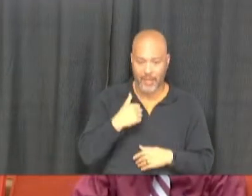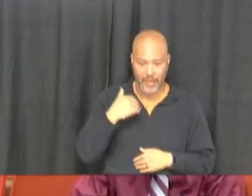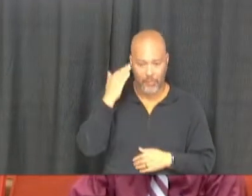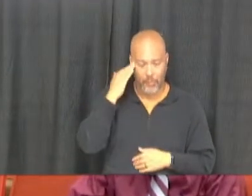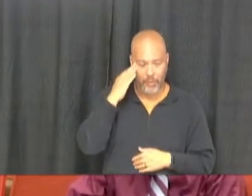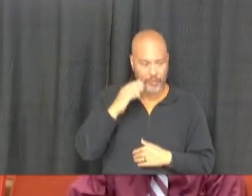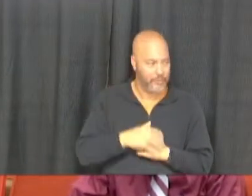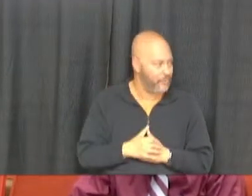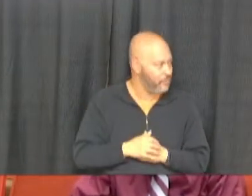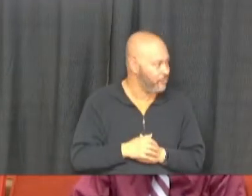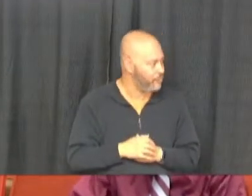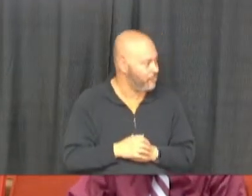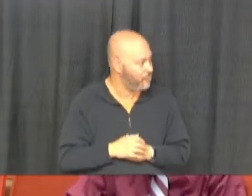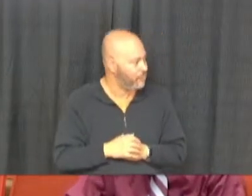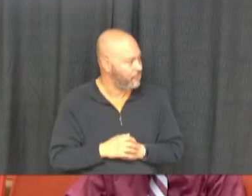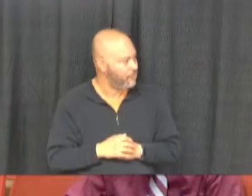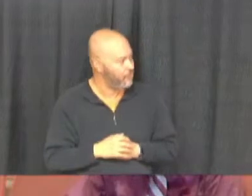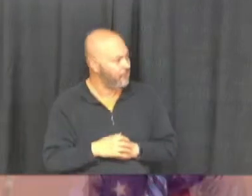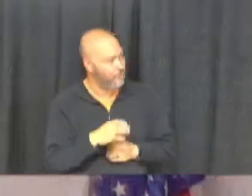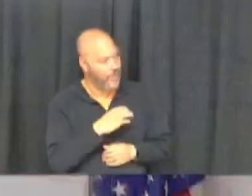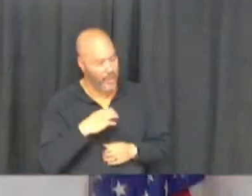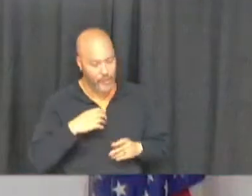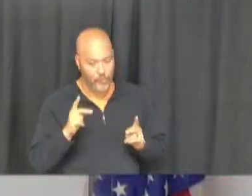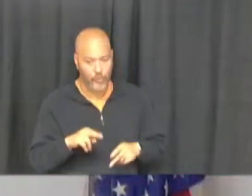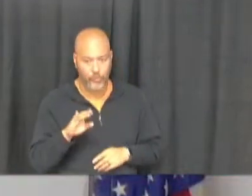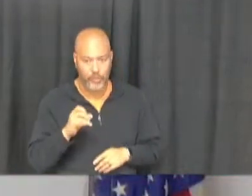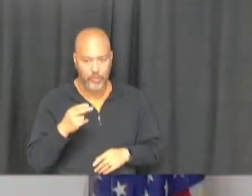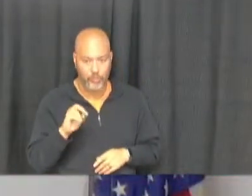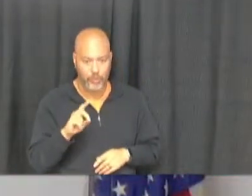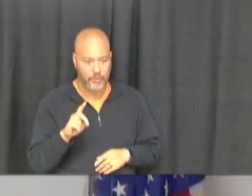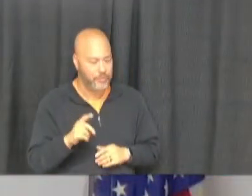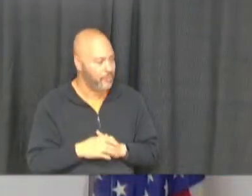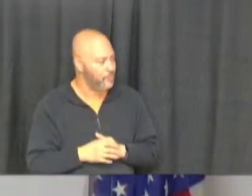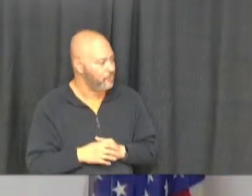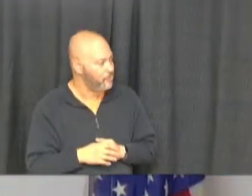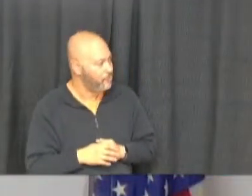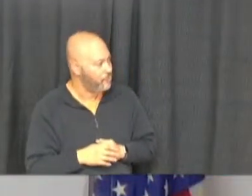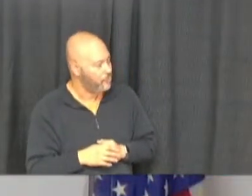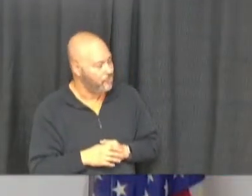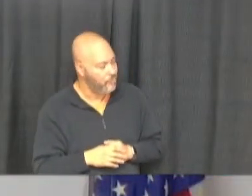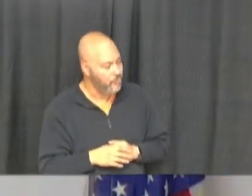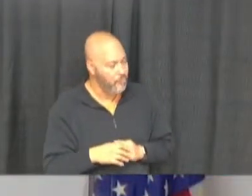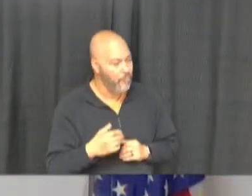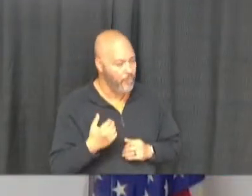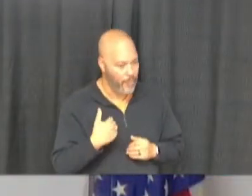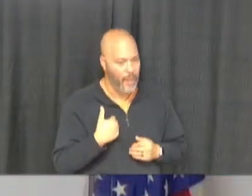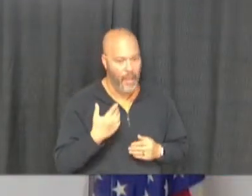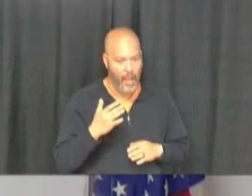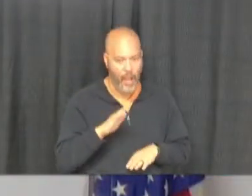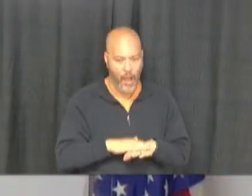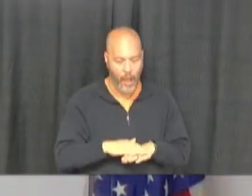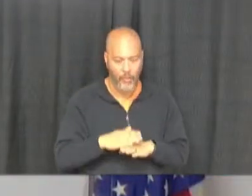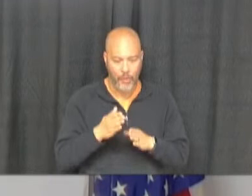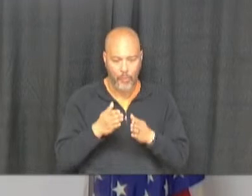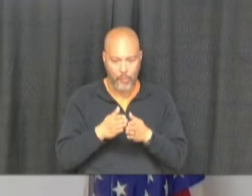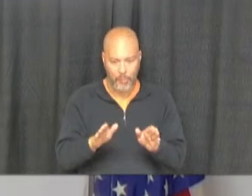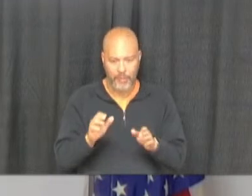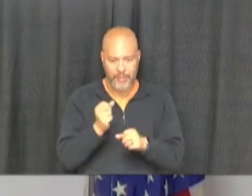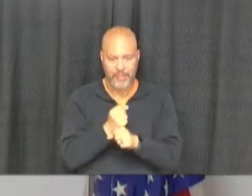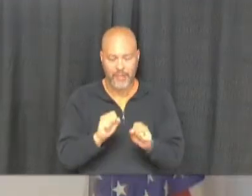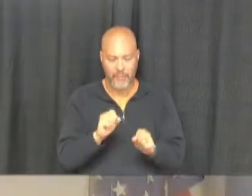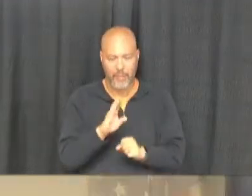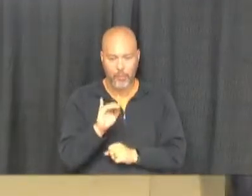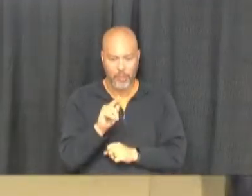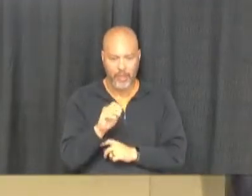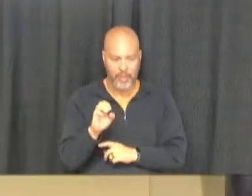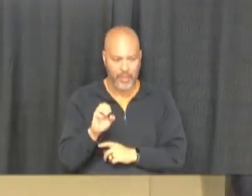Okay, thank you for your time. Yes, sir. Councilperson Richmond, you're recognized. Thank you, Mayor. I sit on the Public Safety Committee as well,